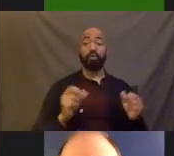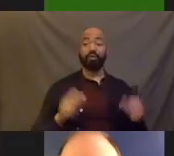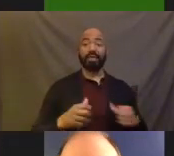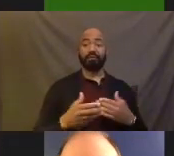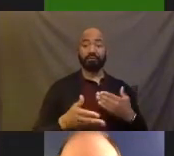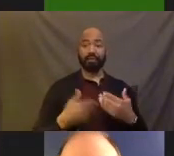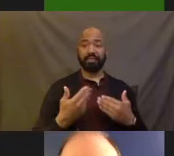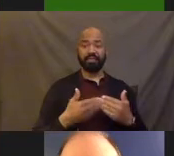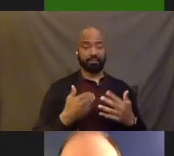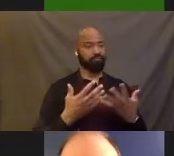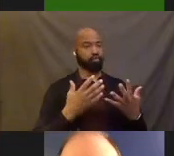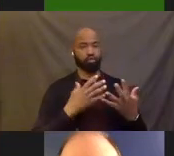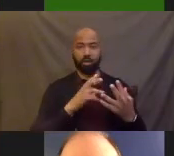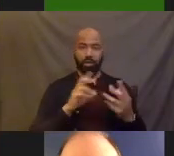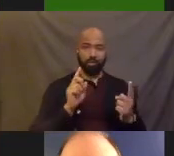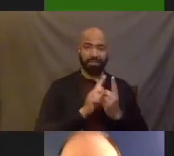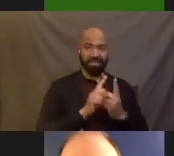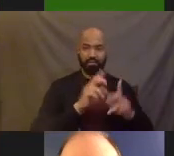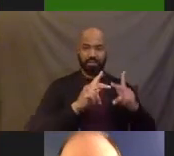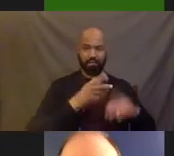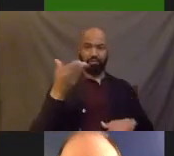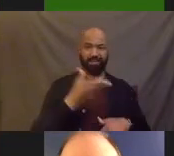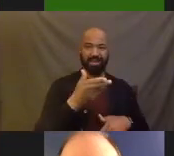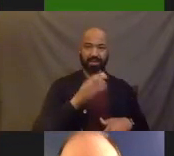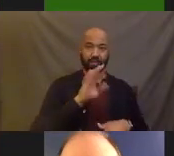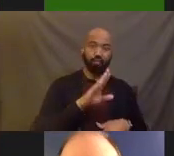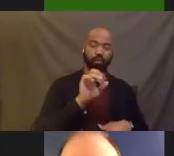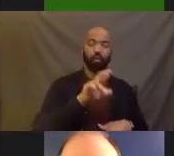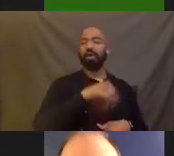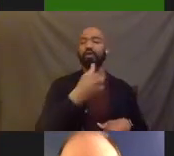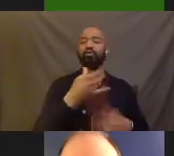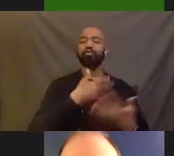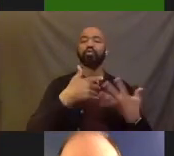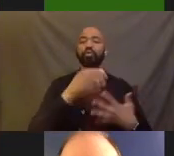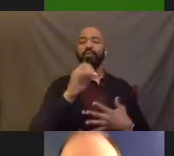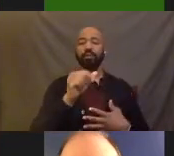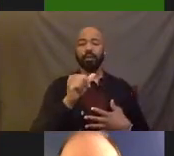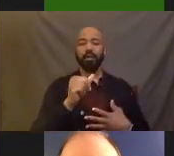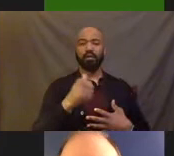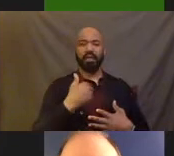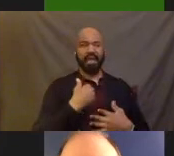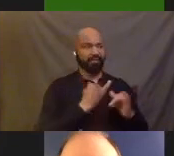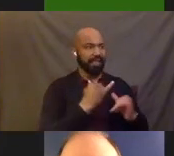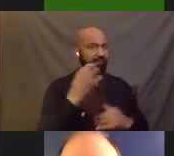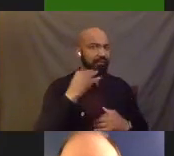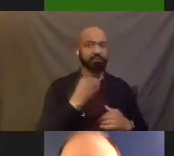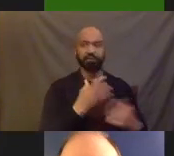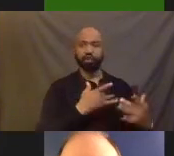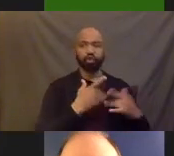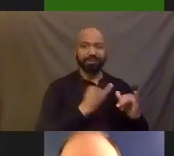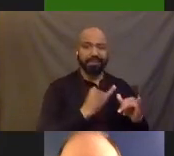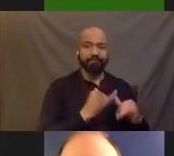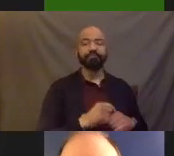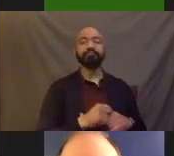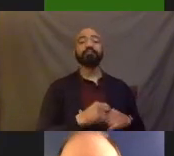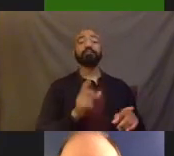to meet a group of people that have similar experiences or concerns. The important thing is to make sure that you're balancing that out